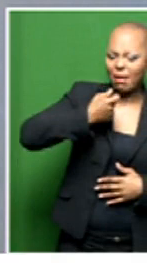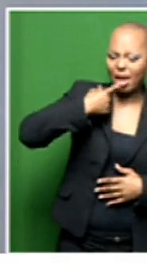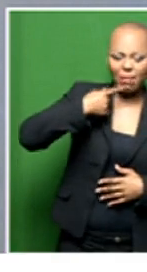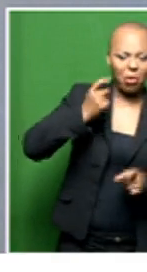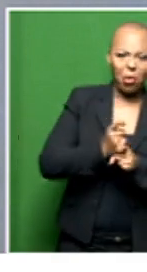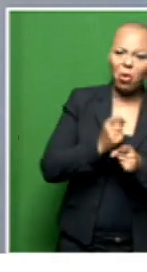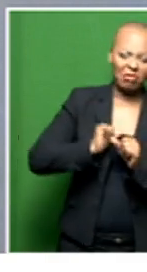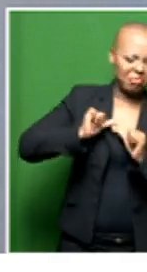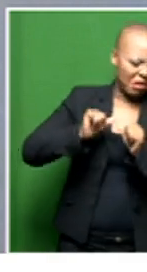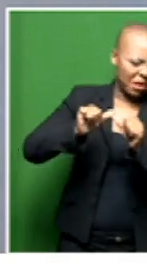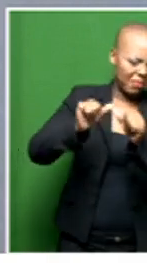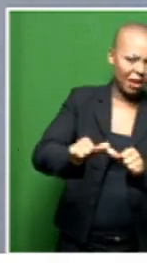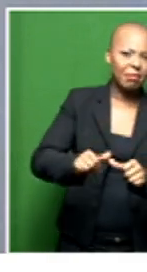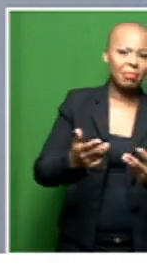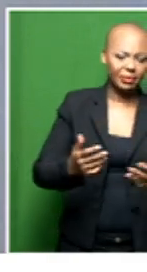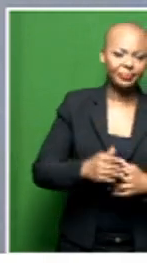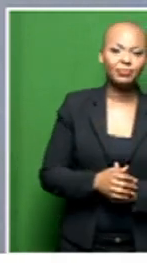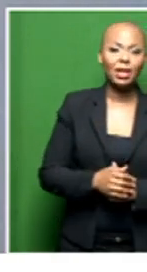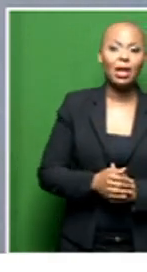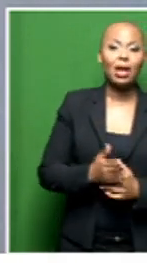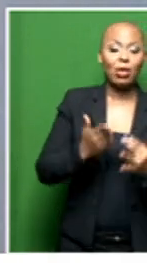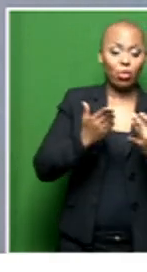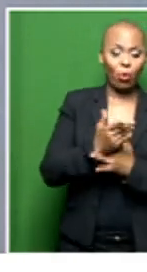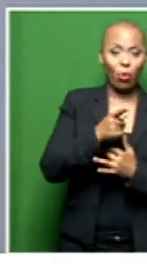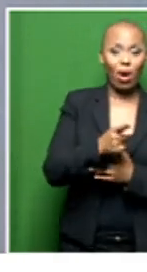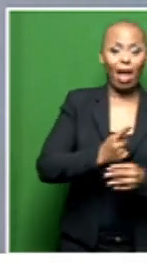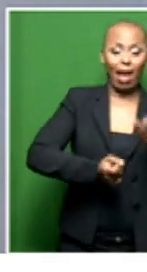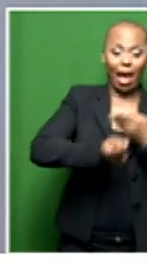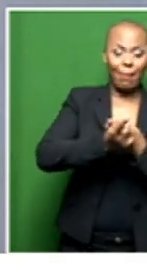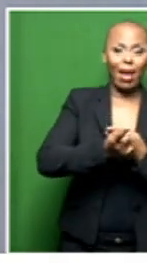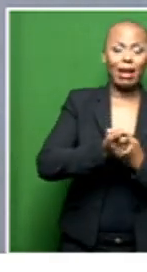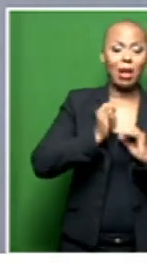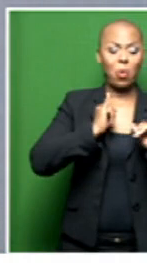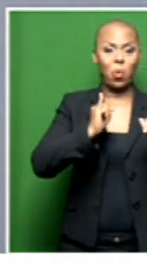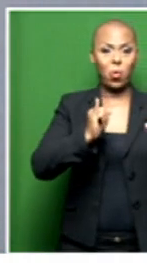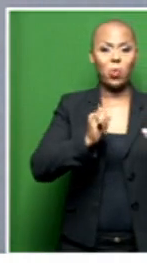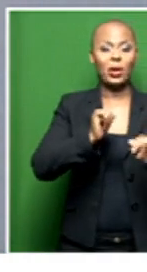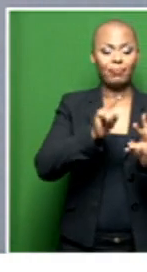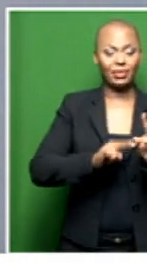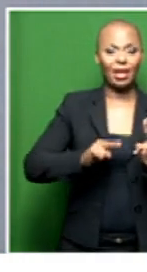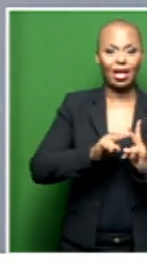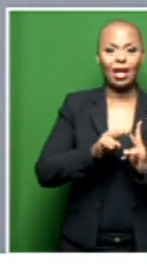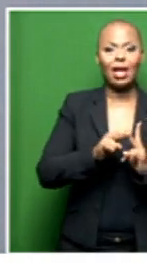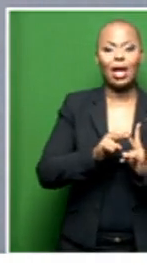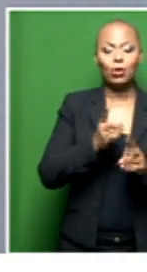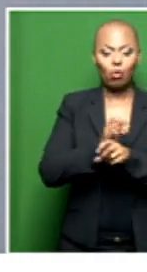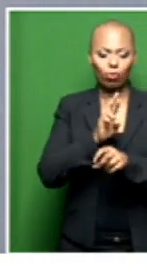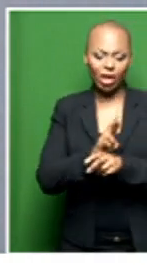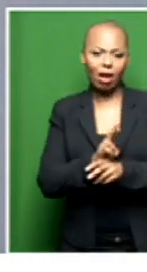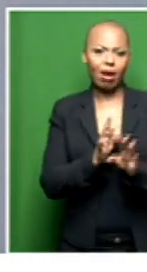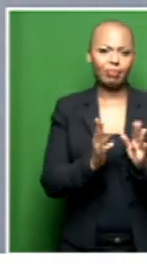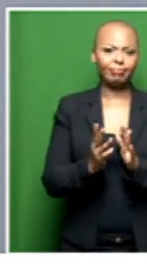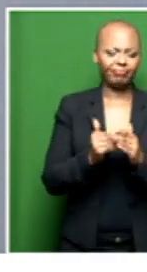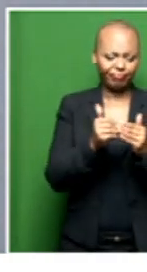her journey through that kind of accident and how the doctors treat her, and then